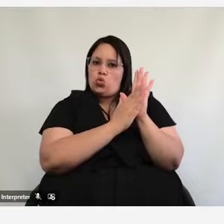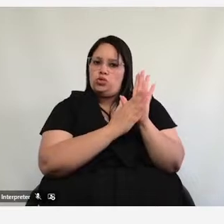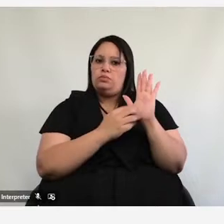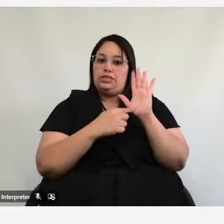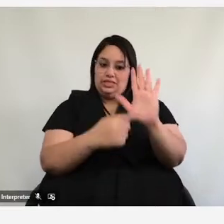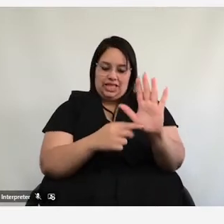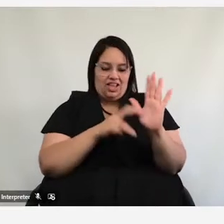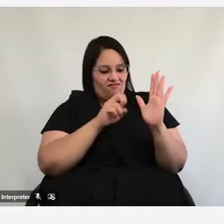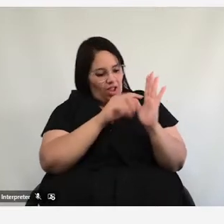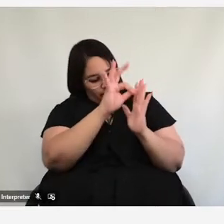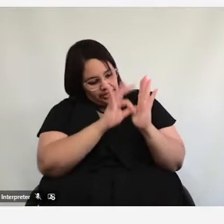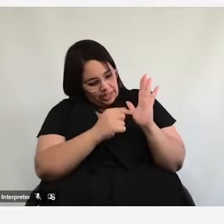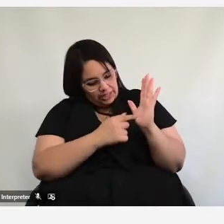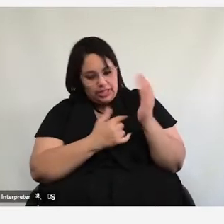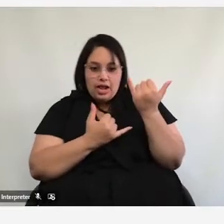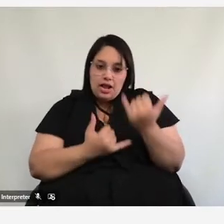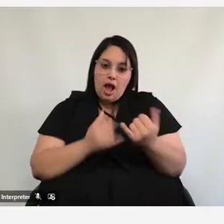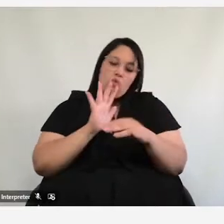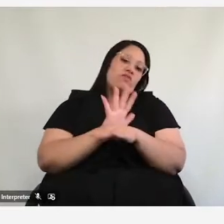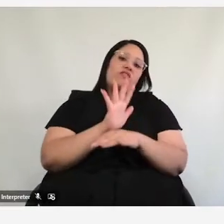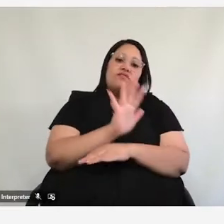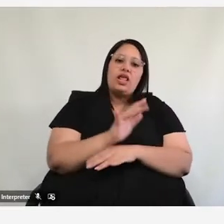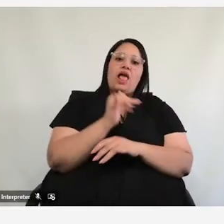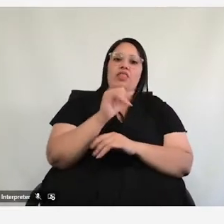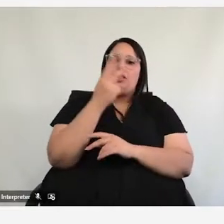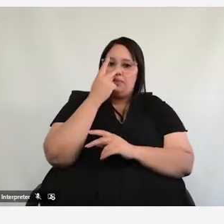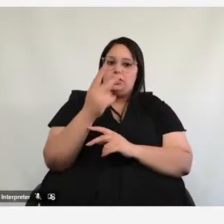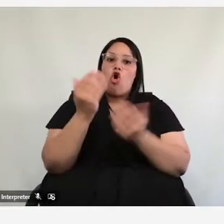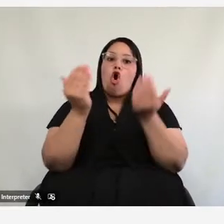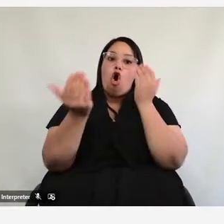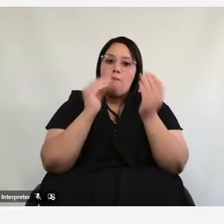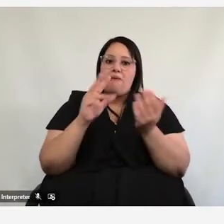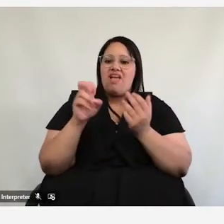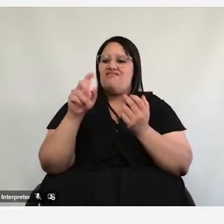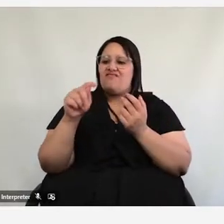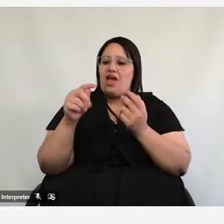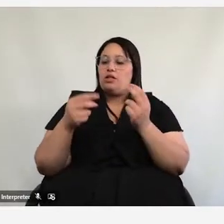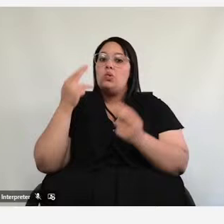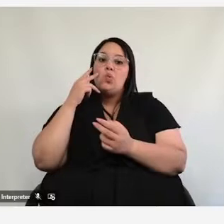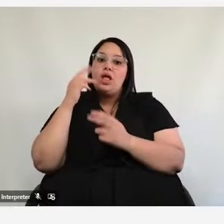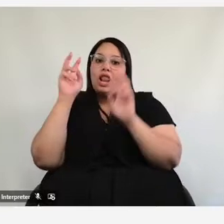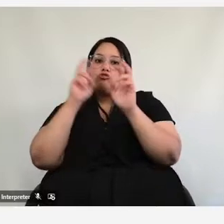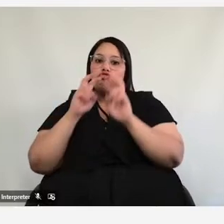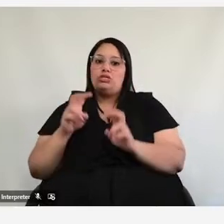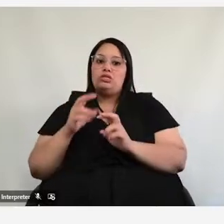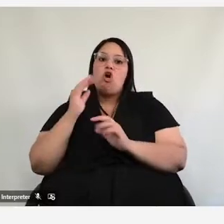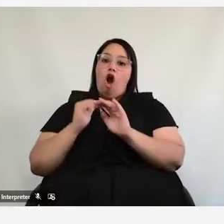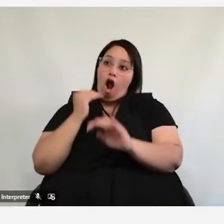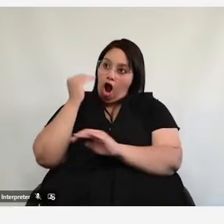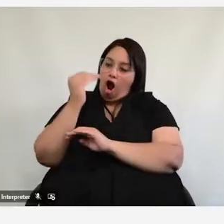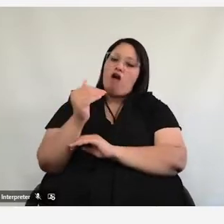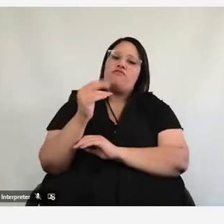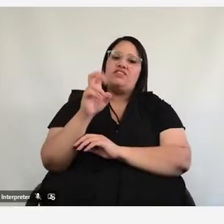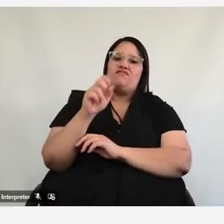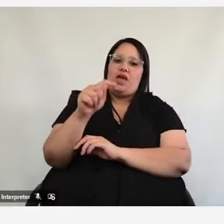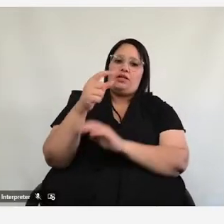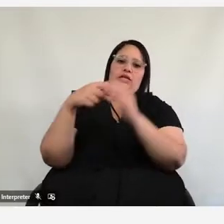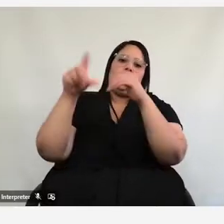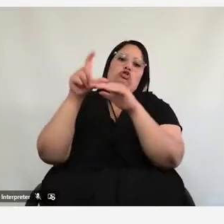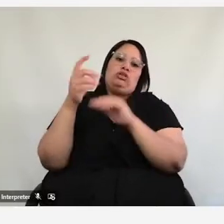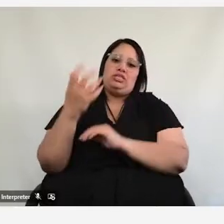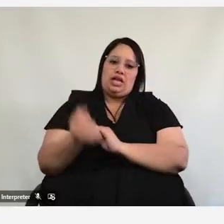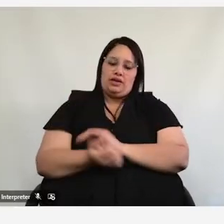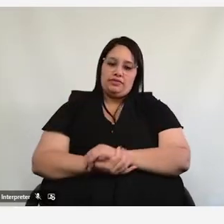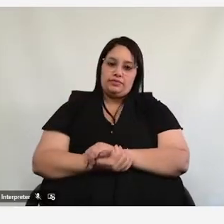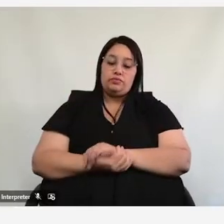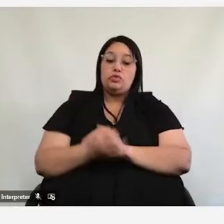the VAT percentage now at 15, and then they must compare the VAT hike on the electricity bill after the VAT increase.